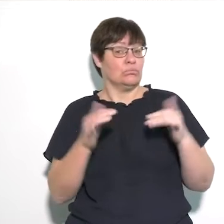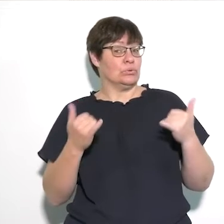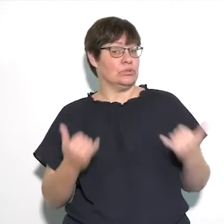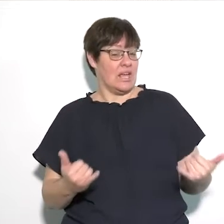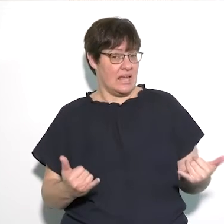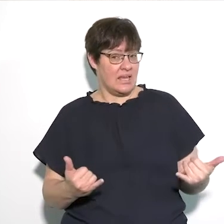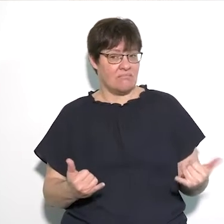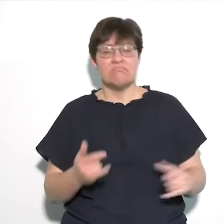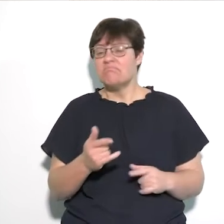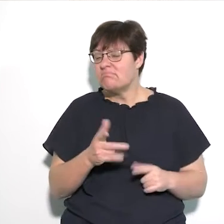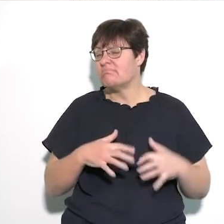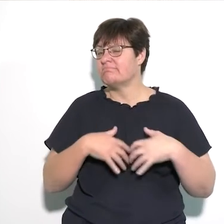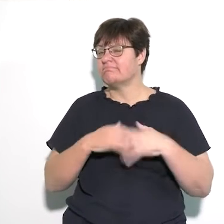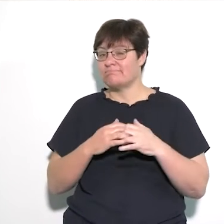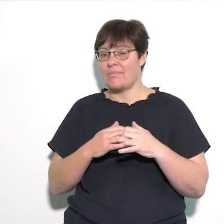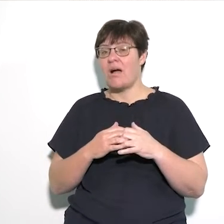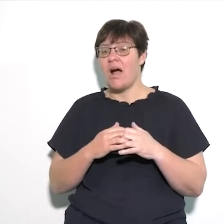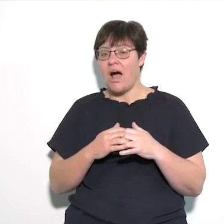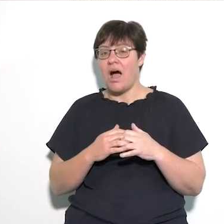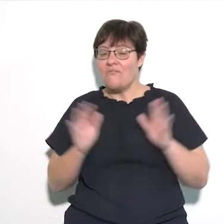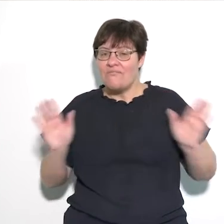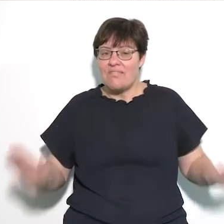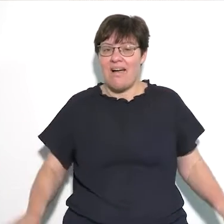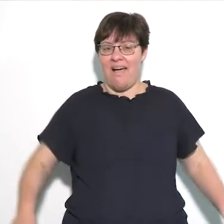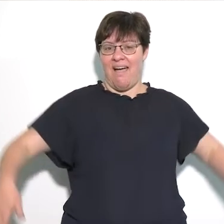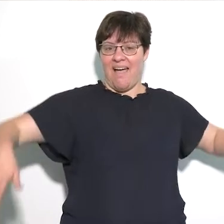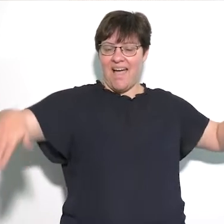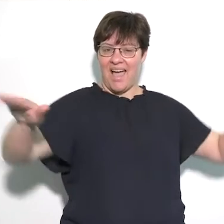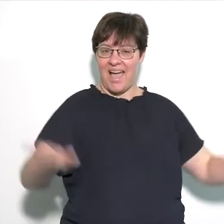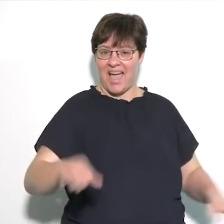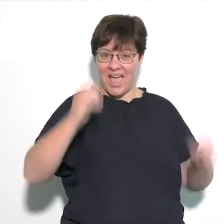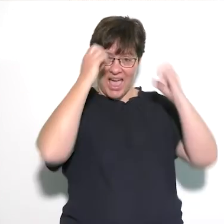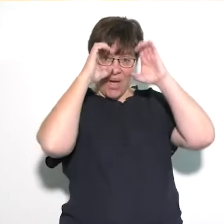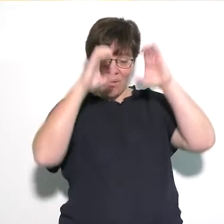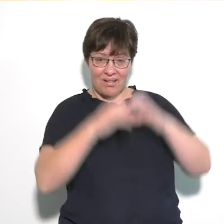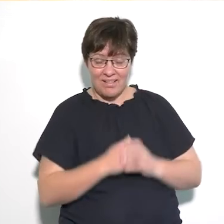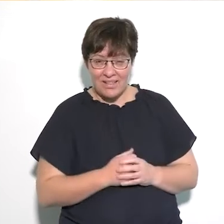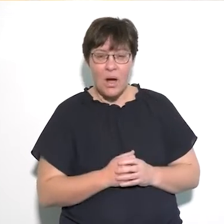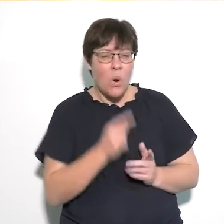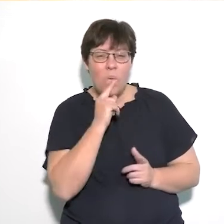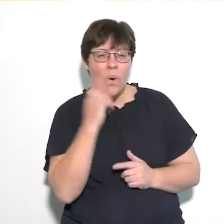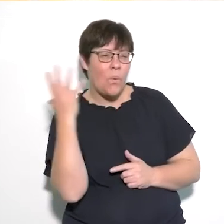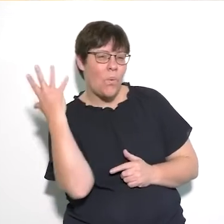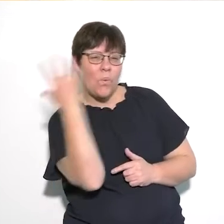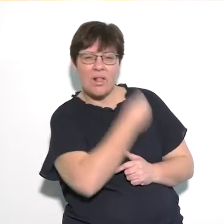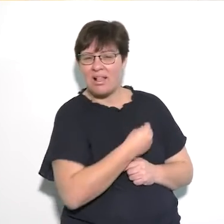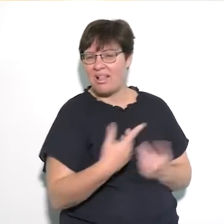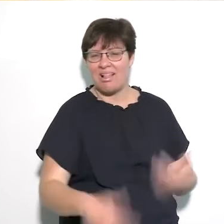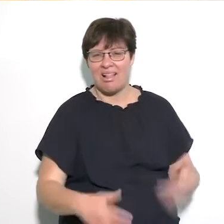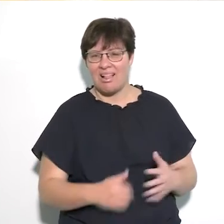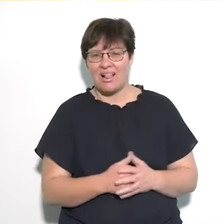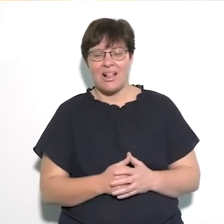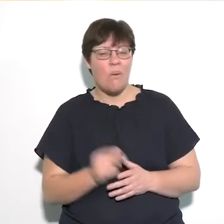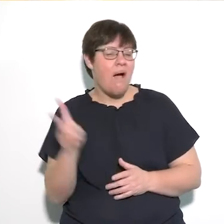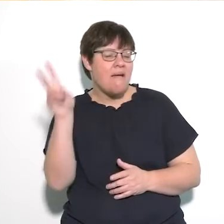But today, you're going to make a flying owl. Owls are fantastic when they fly. You